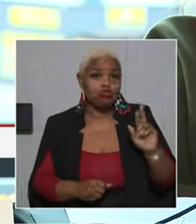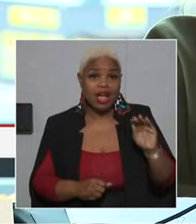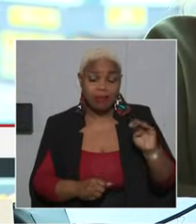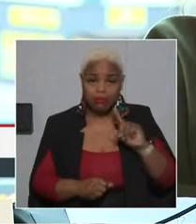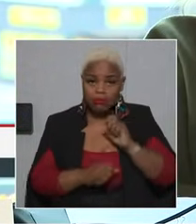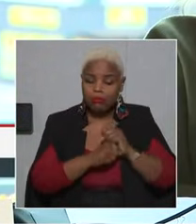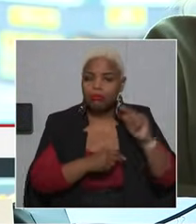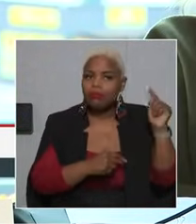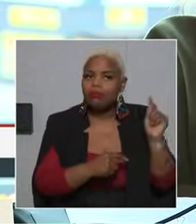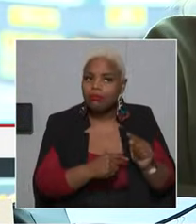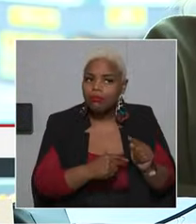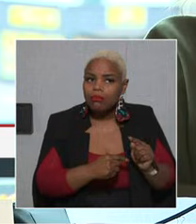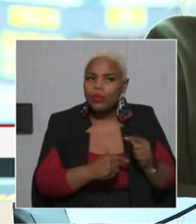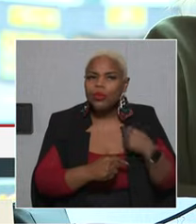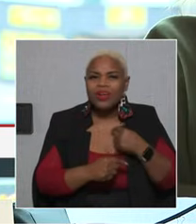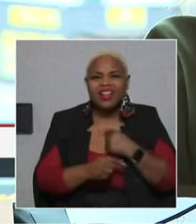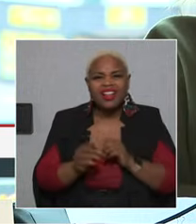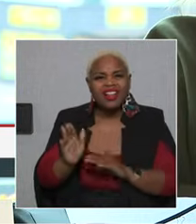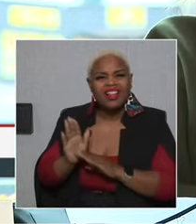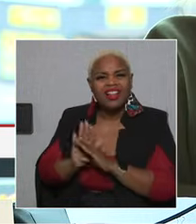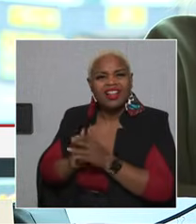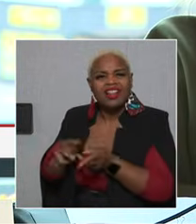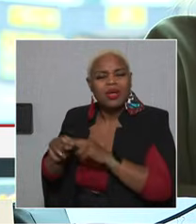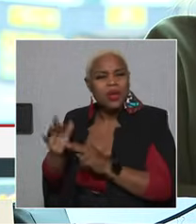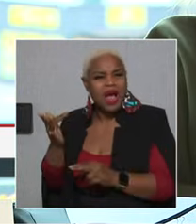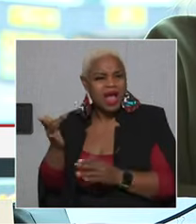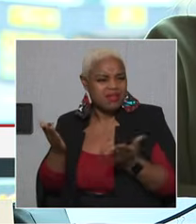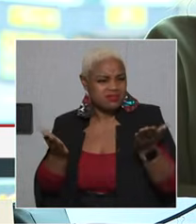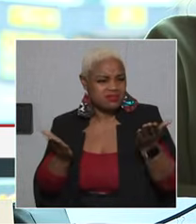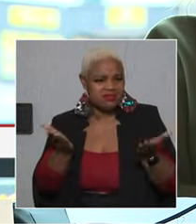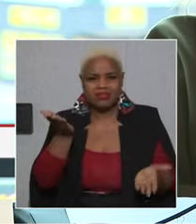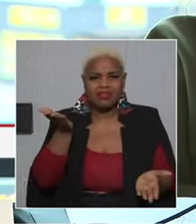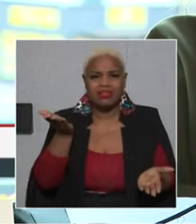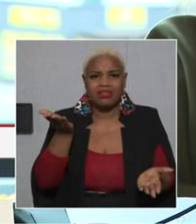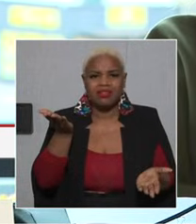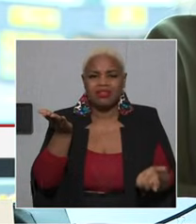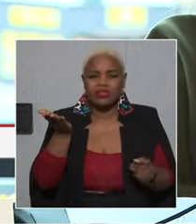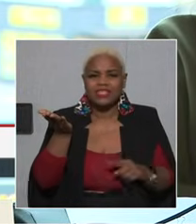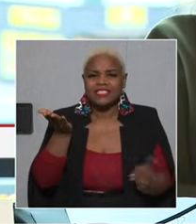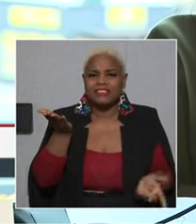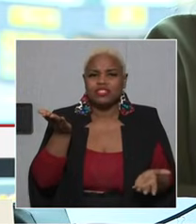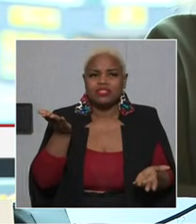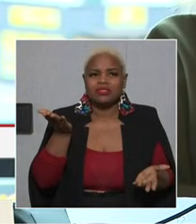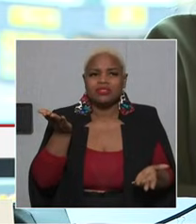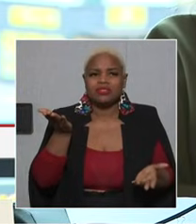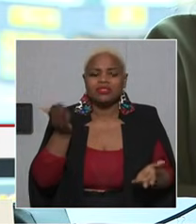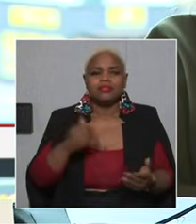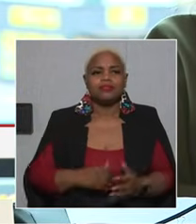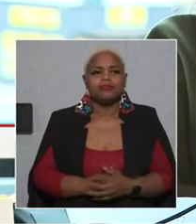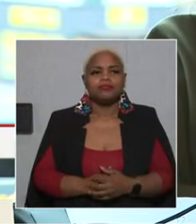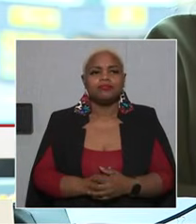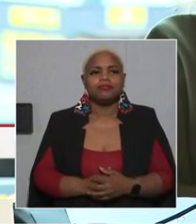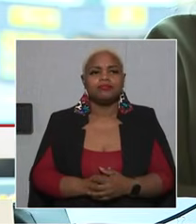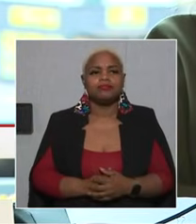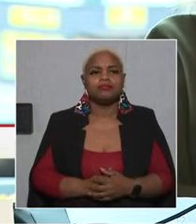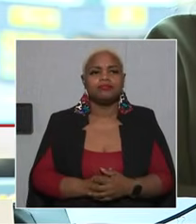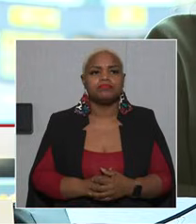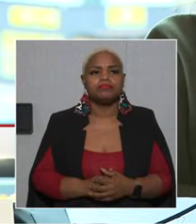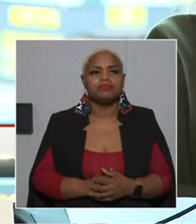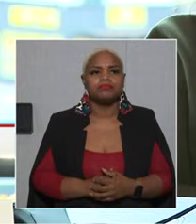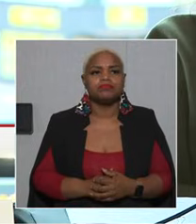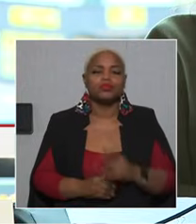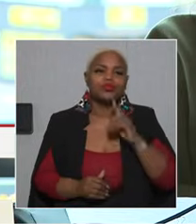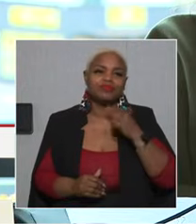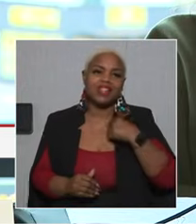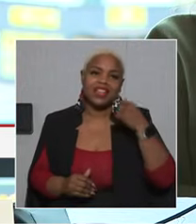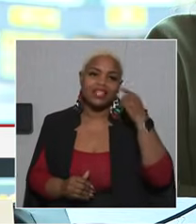wrong in D.C. at that time, since it was lagging behind by about a year from every other major city in America? Well, I think it was just really just the different strategies